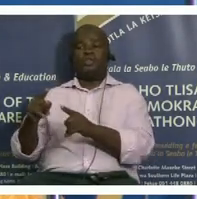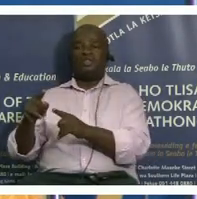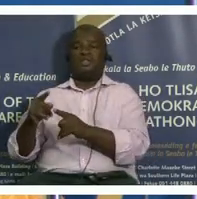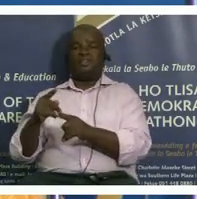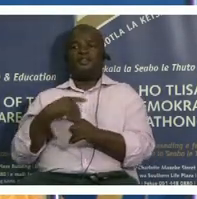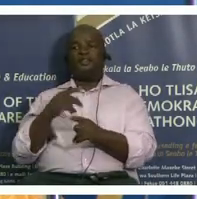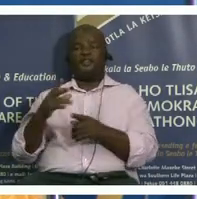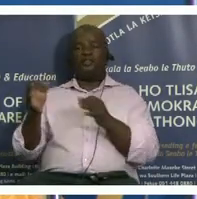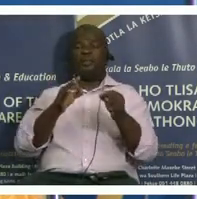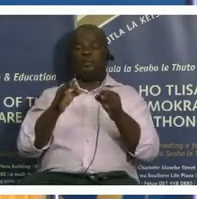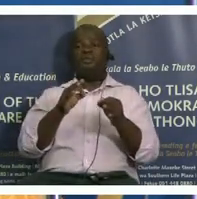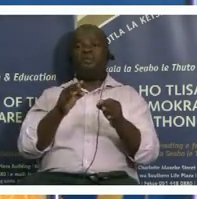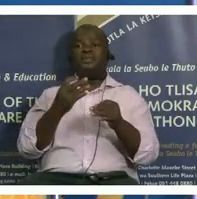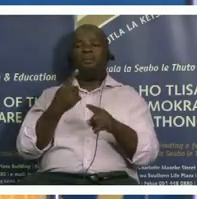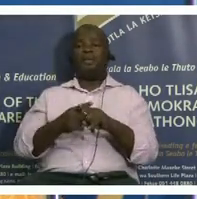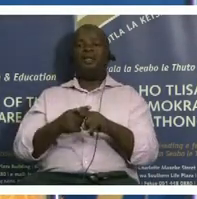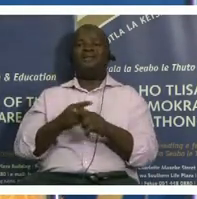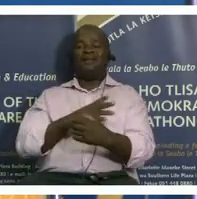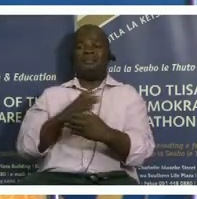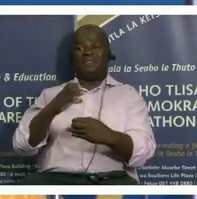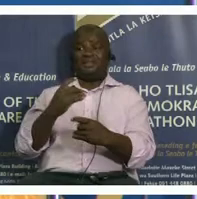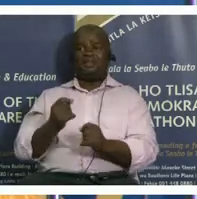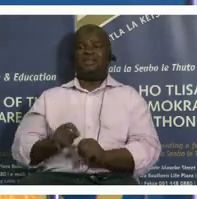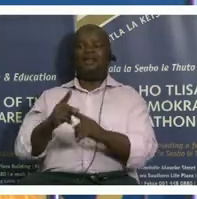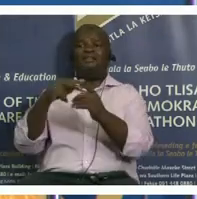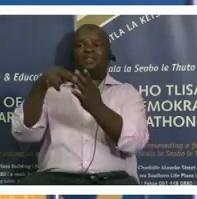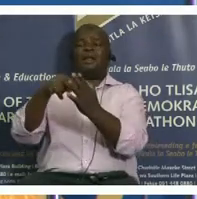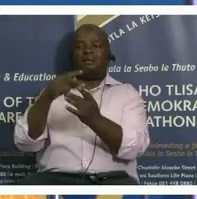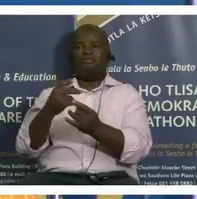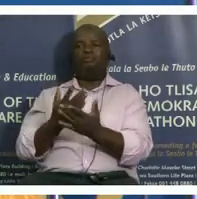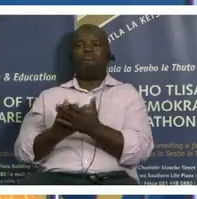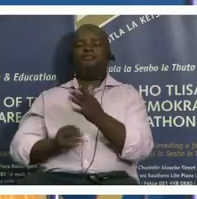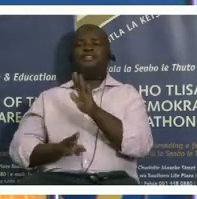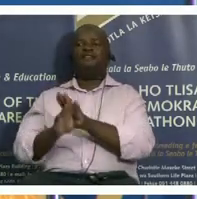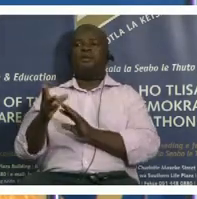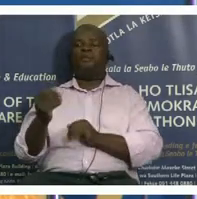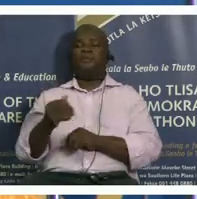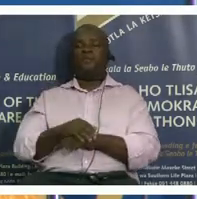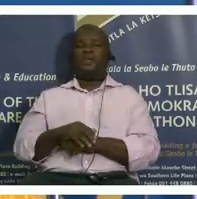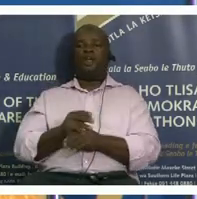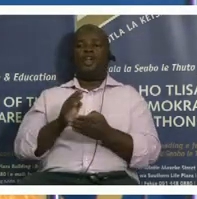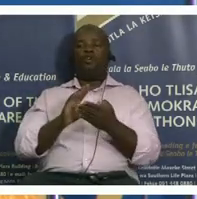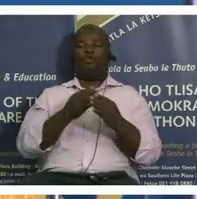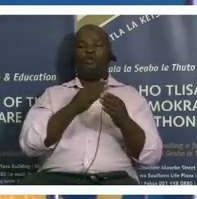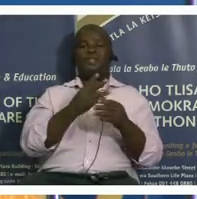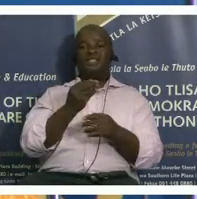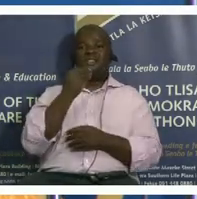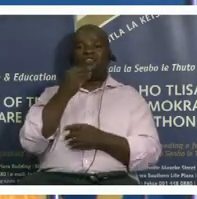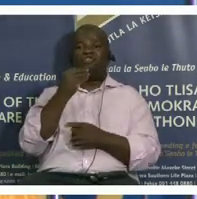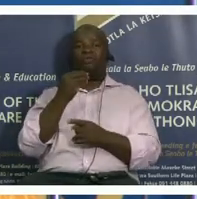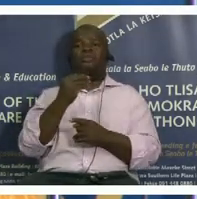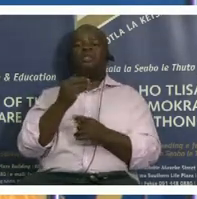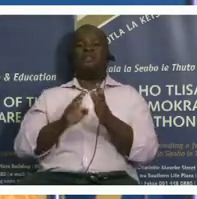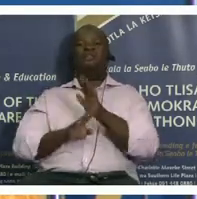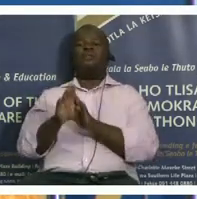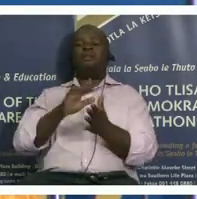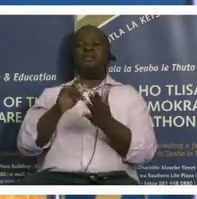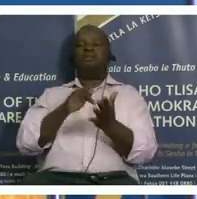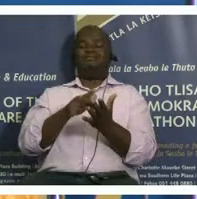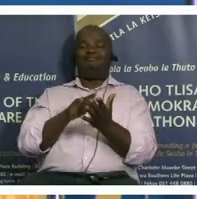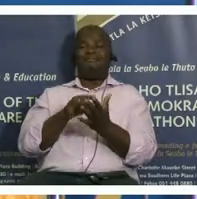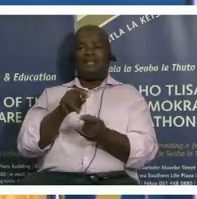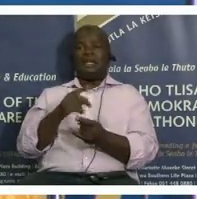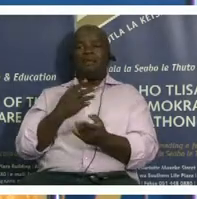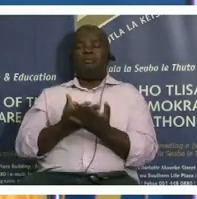ba bona o iketsetsa di a matlafatswa. Community nutrition development centers are committed to